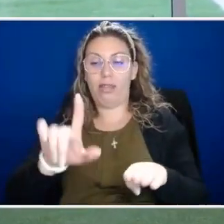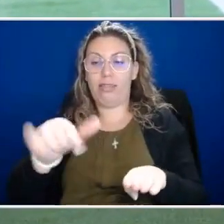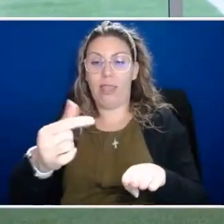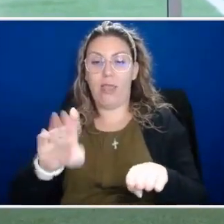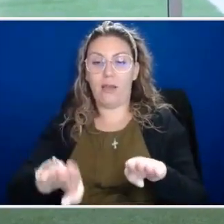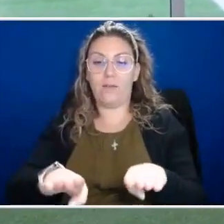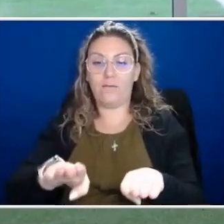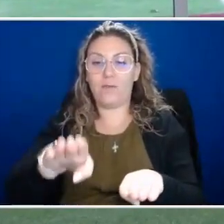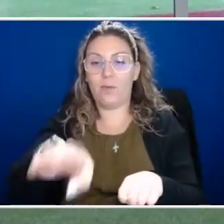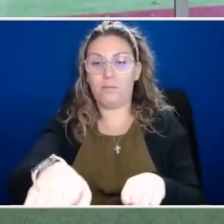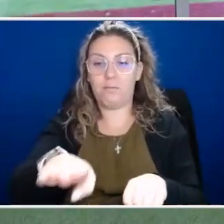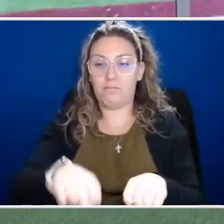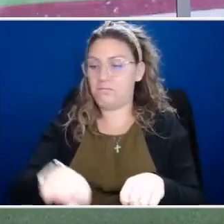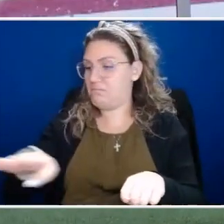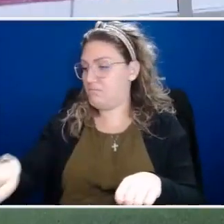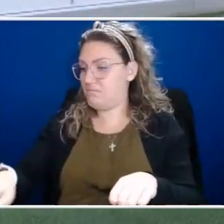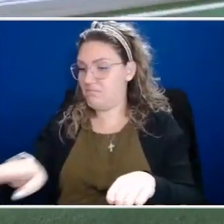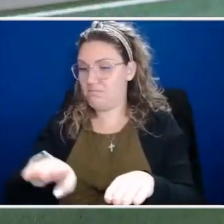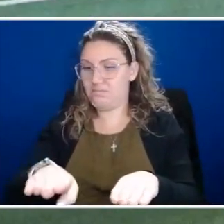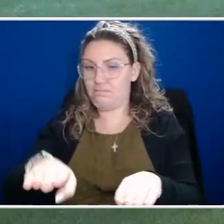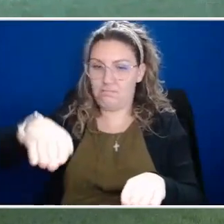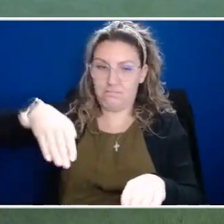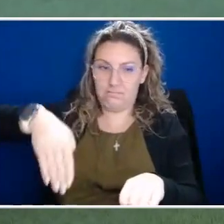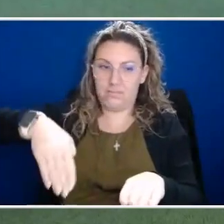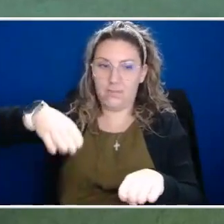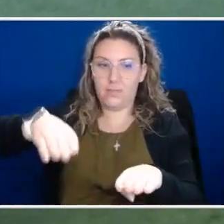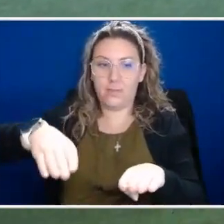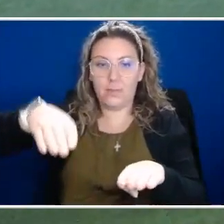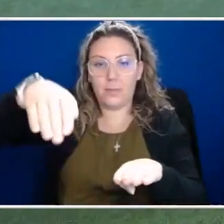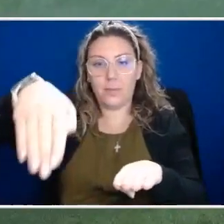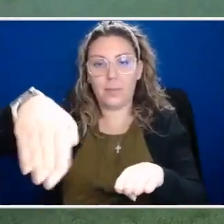Takes it up just a little notch. Okay.